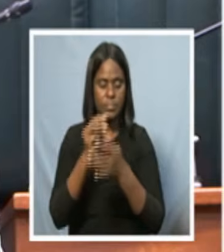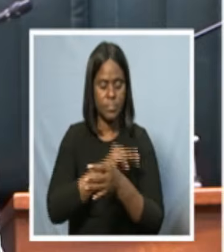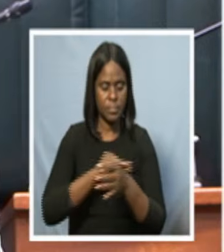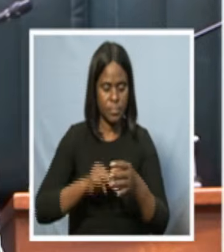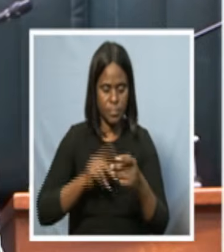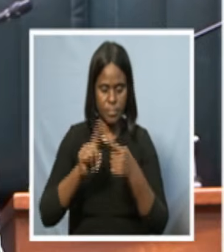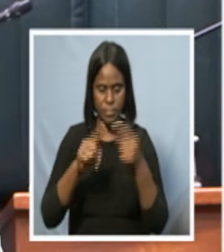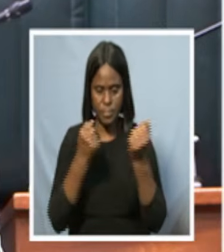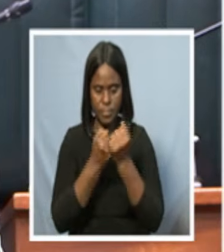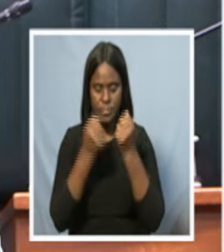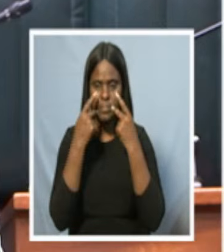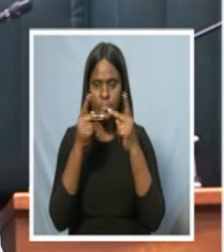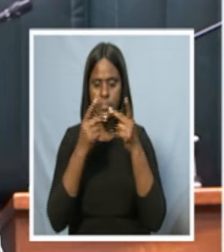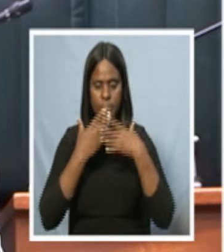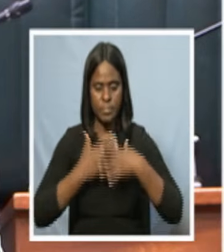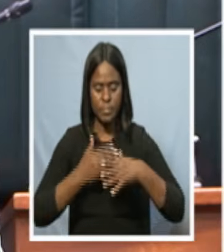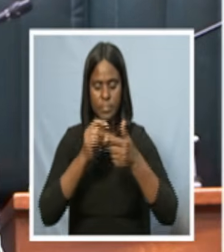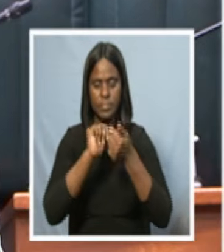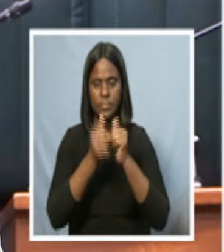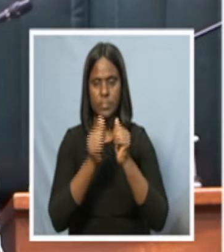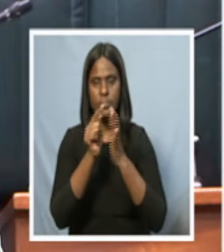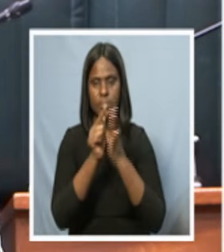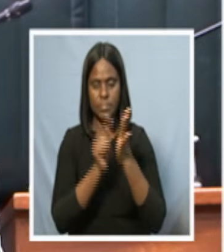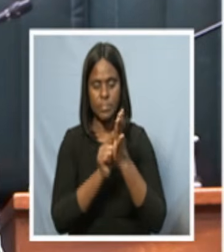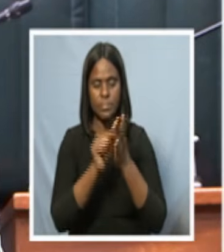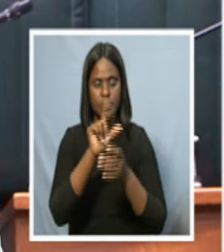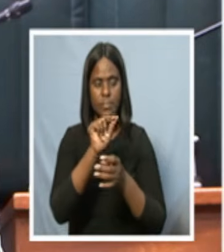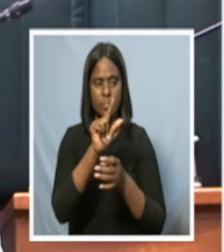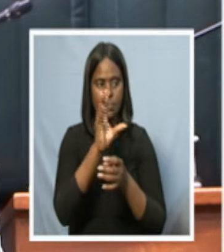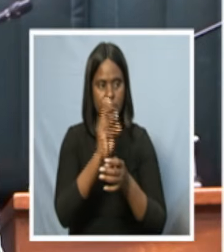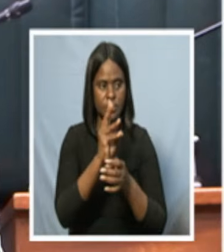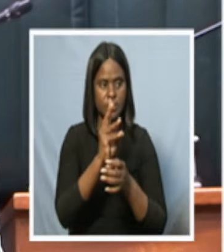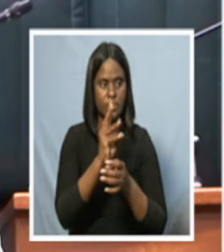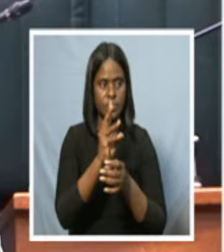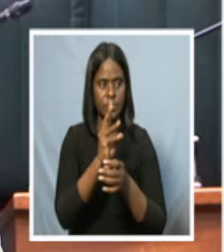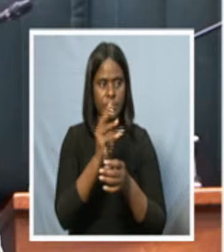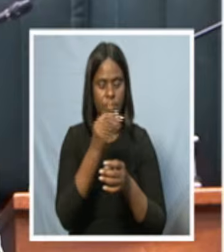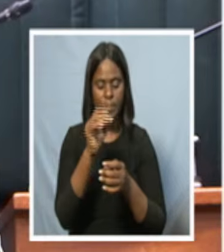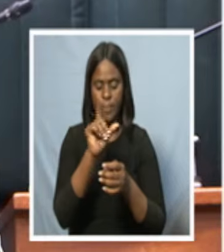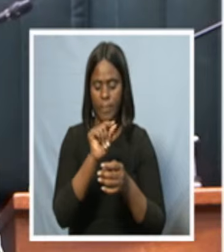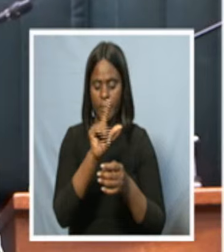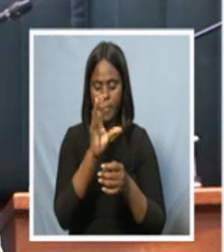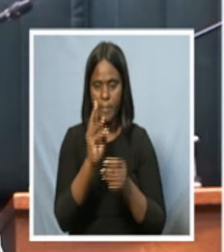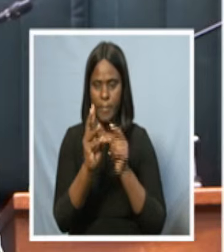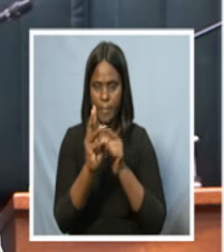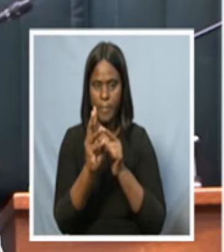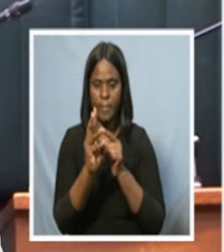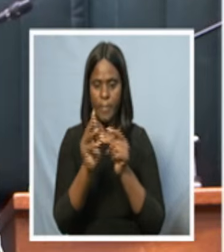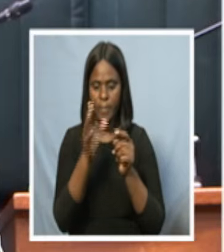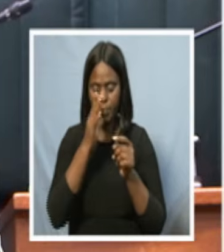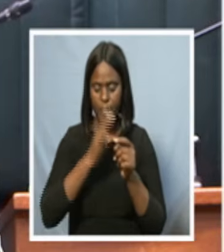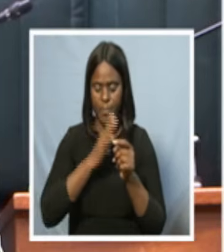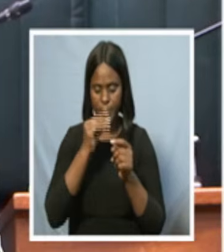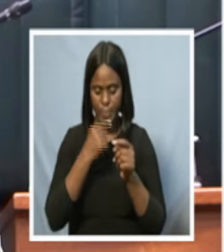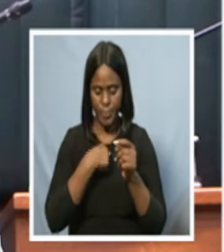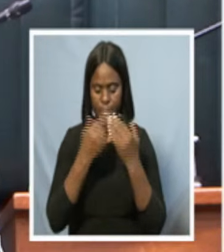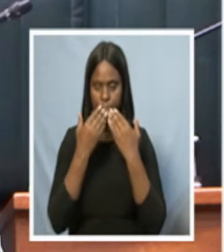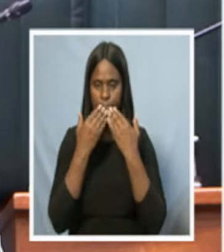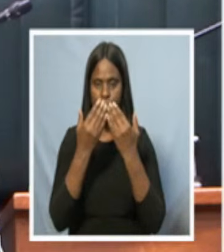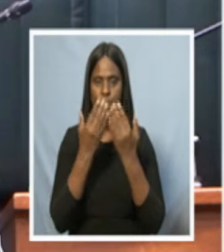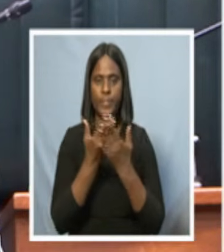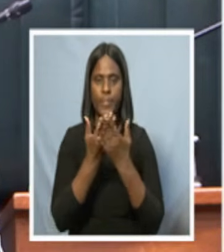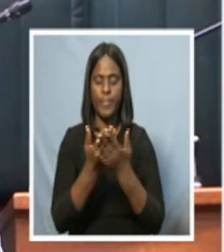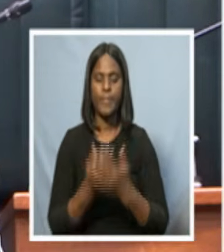to support the Public Holidays Amendment Bill 2026 of 2026. Madam Speaker, I